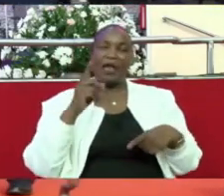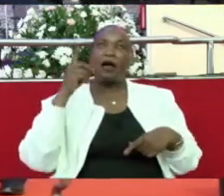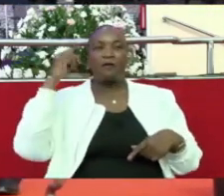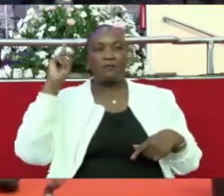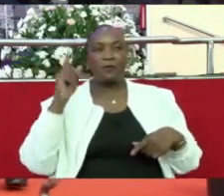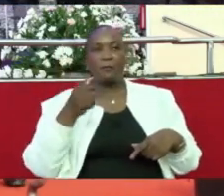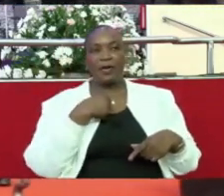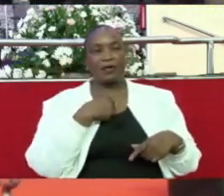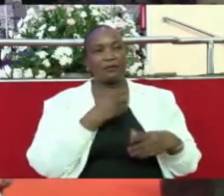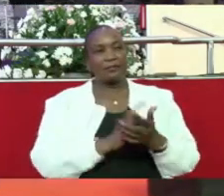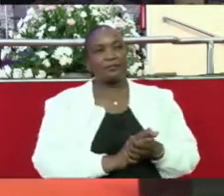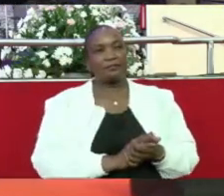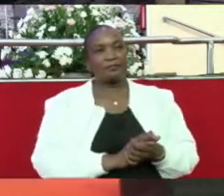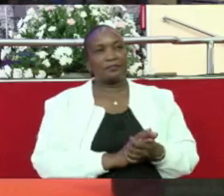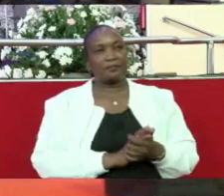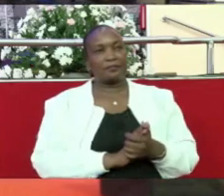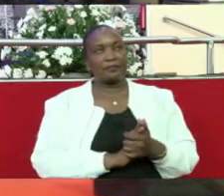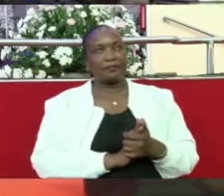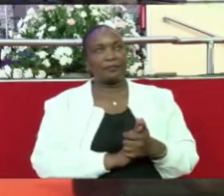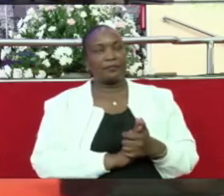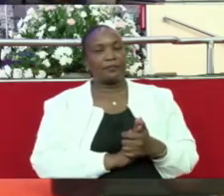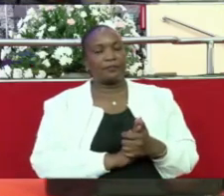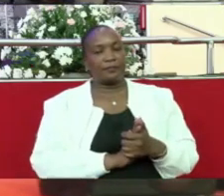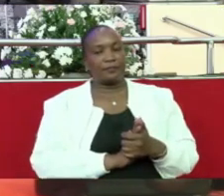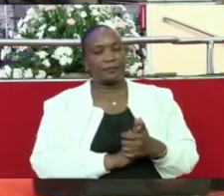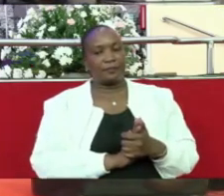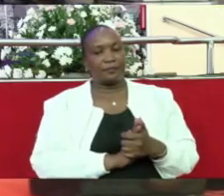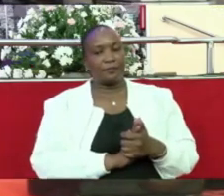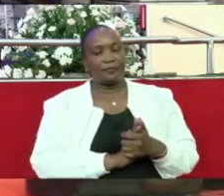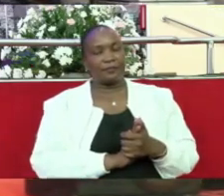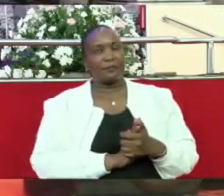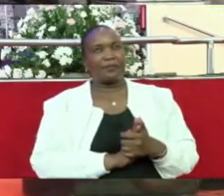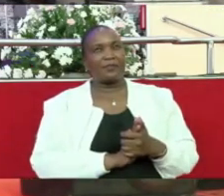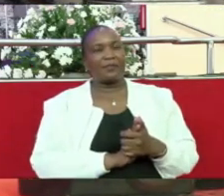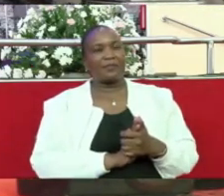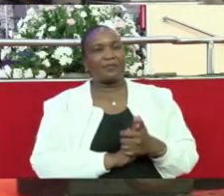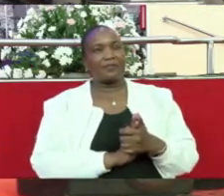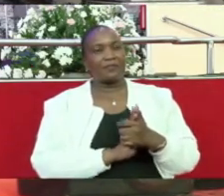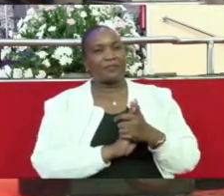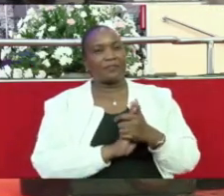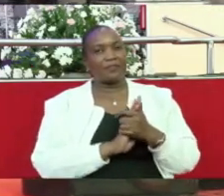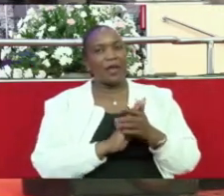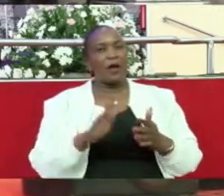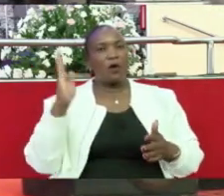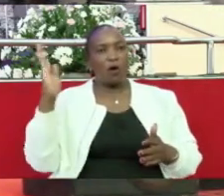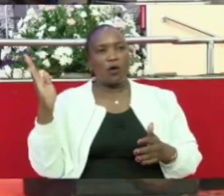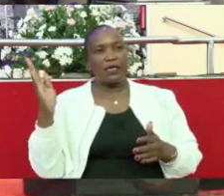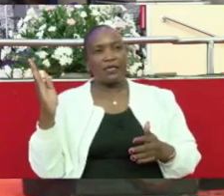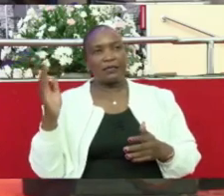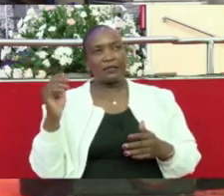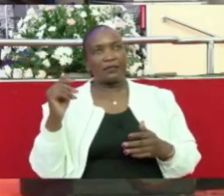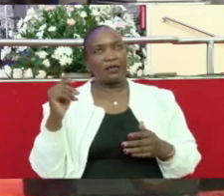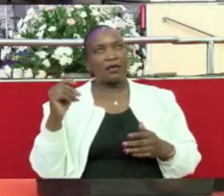everything that stands against you. The weapons that God has given you, they are not